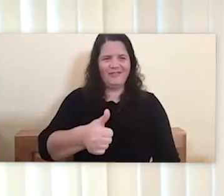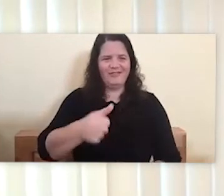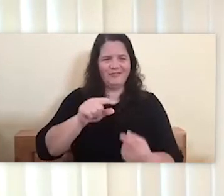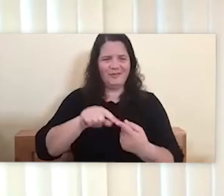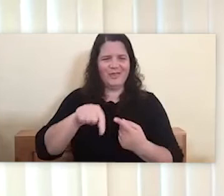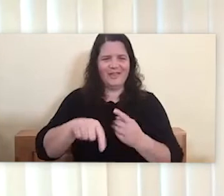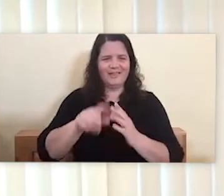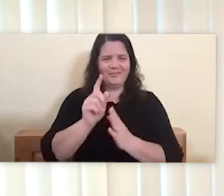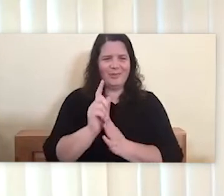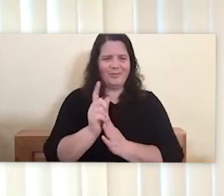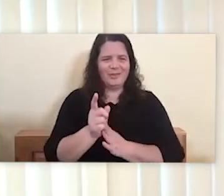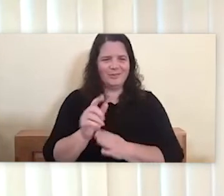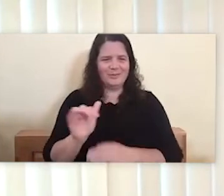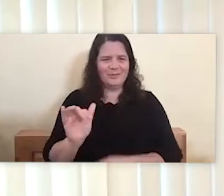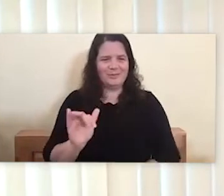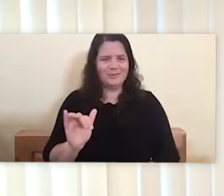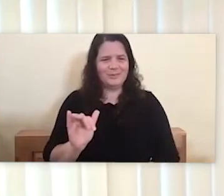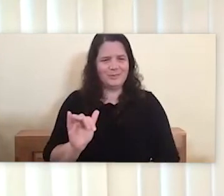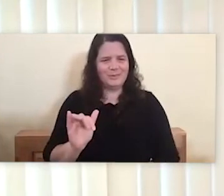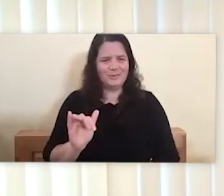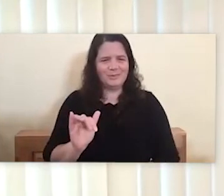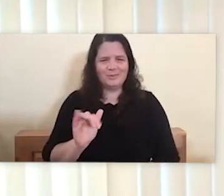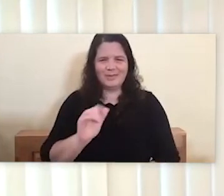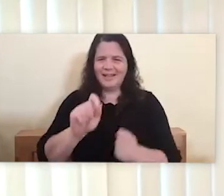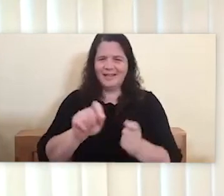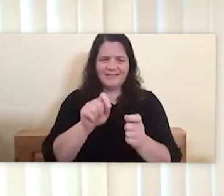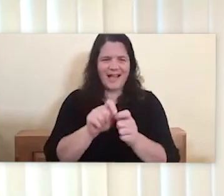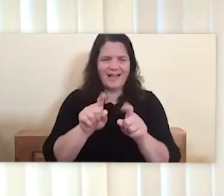just as you are.